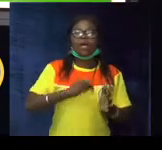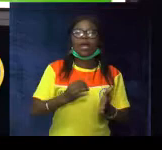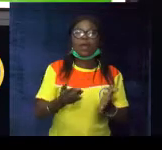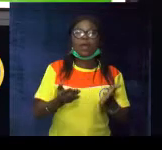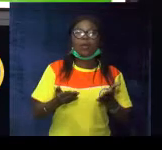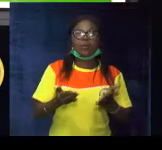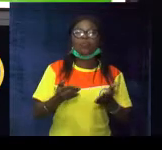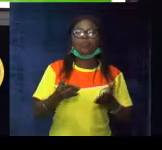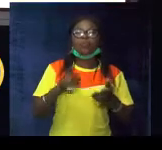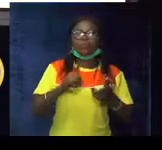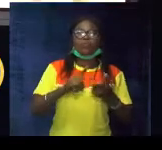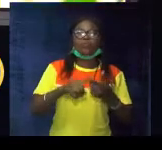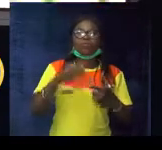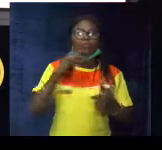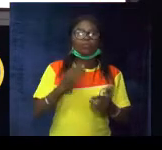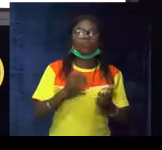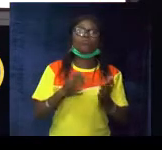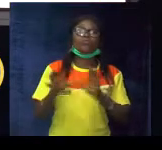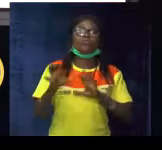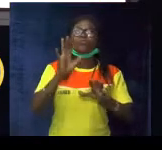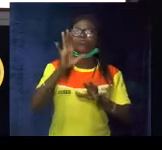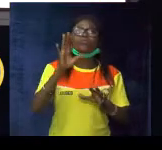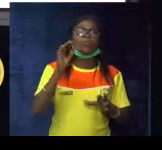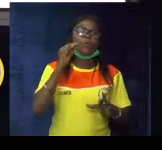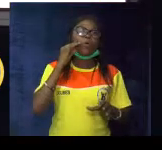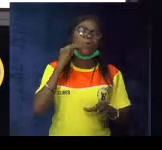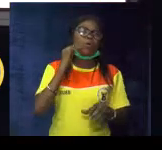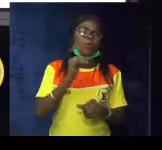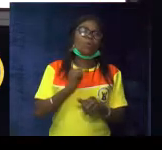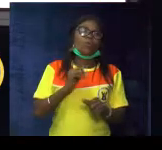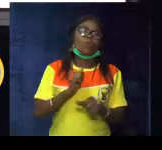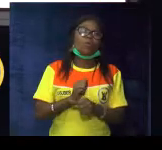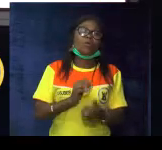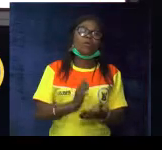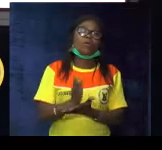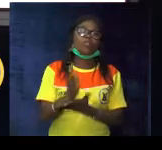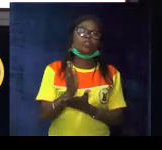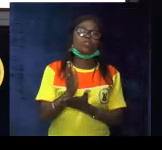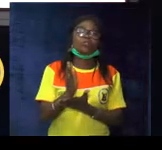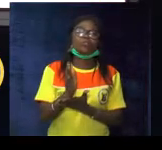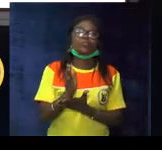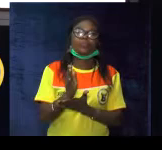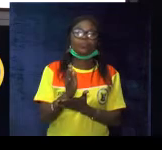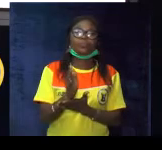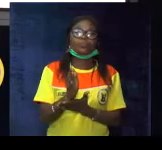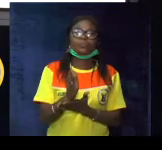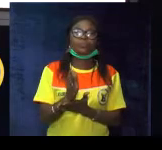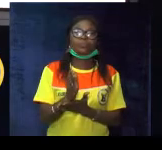we need to review the correction to the previous assignment.